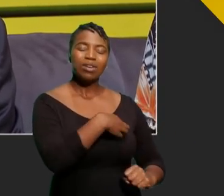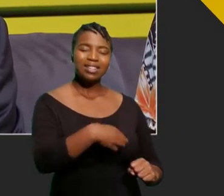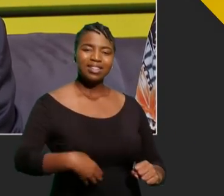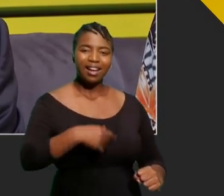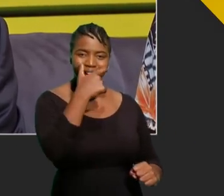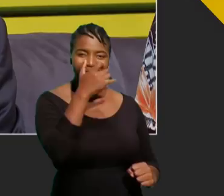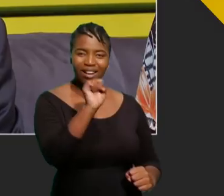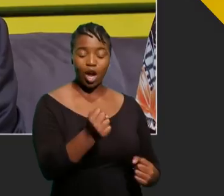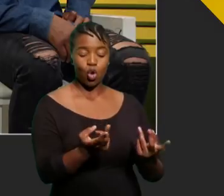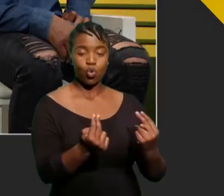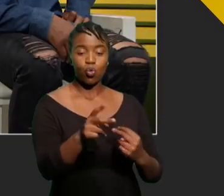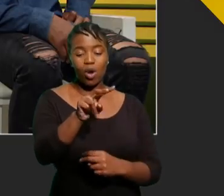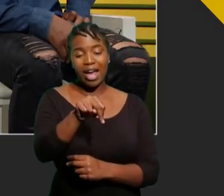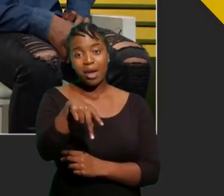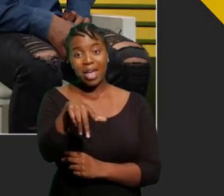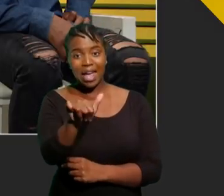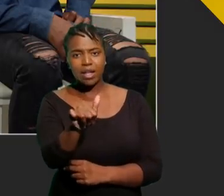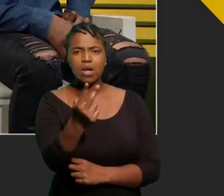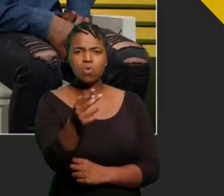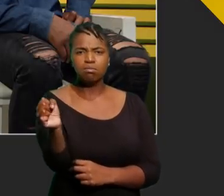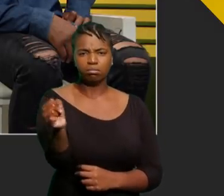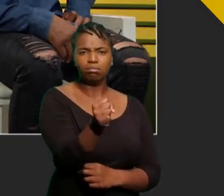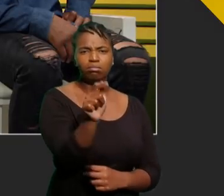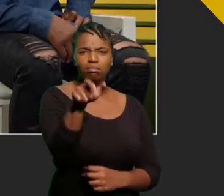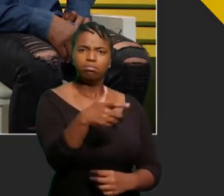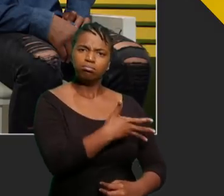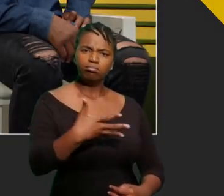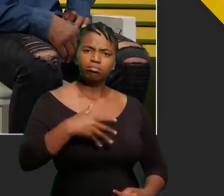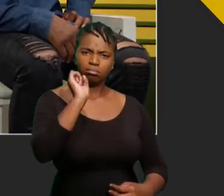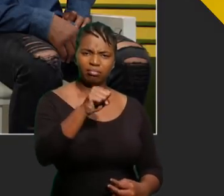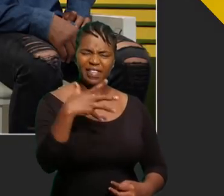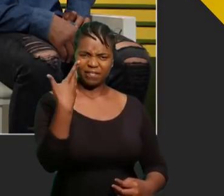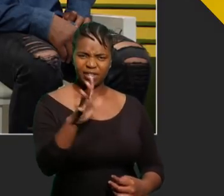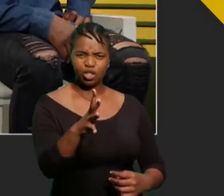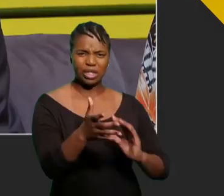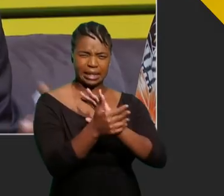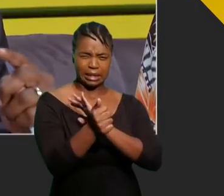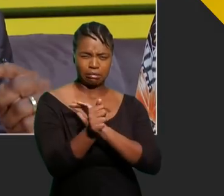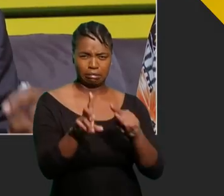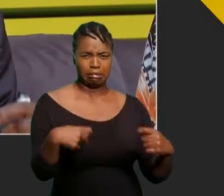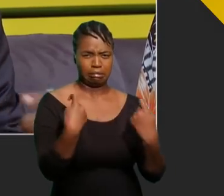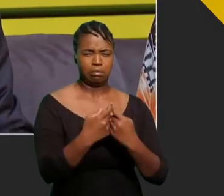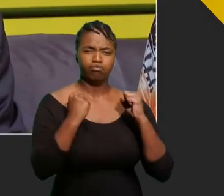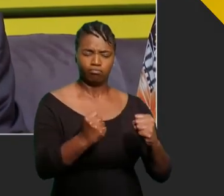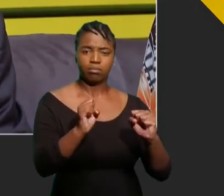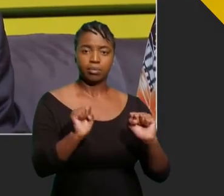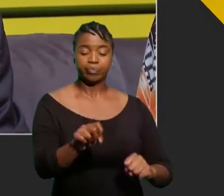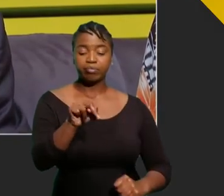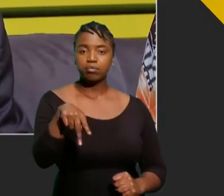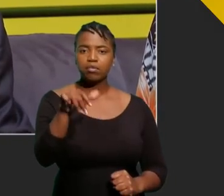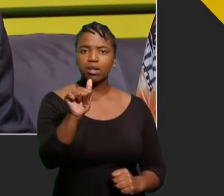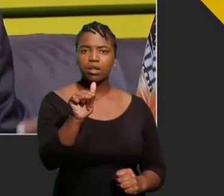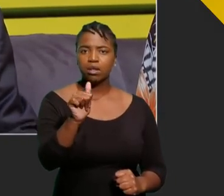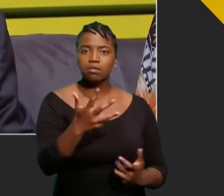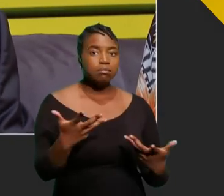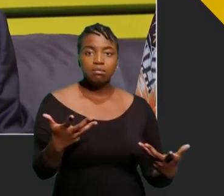new head of the NPA, the new prosecutor. She has told the public that she's putting together a very strong team. When she got to the NPA, she found that she